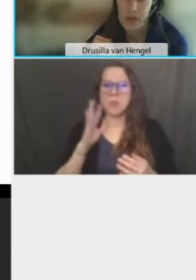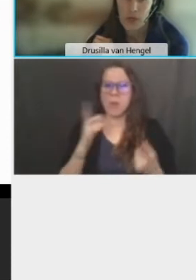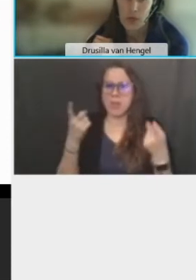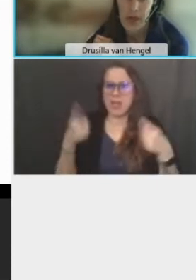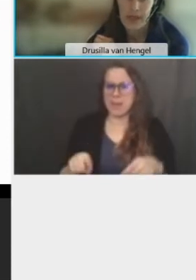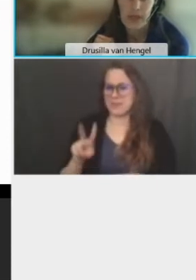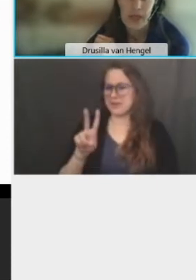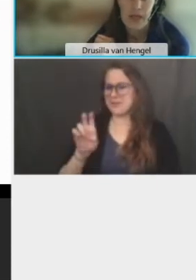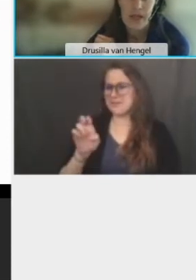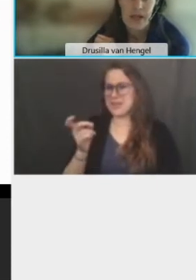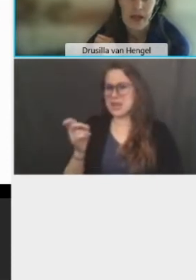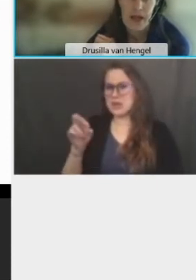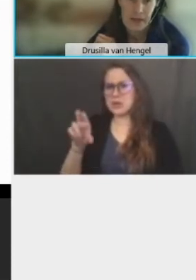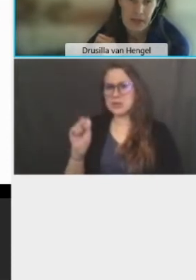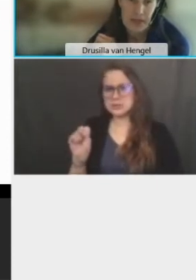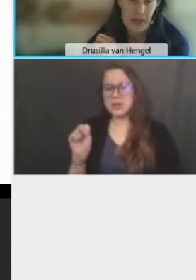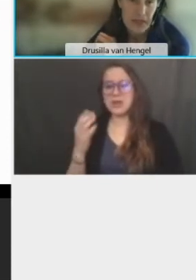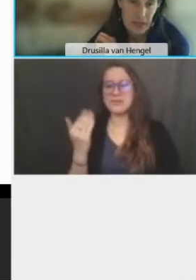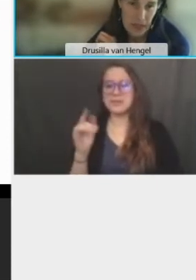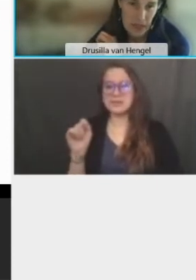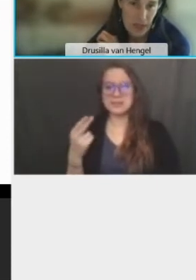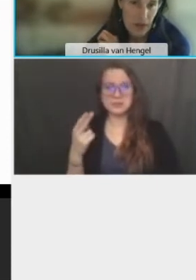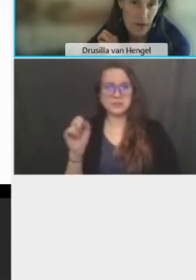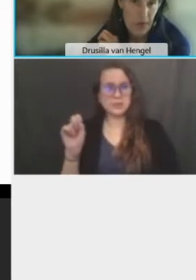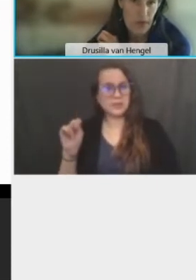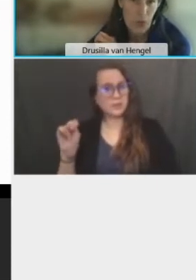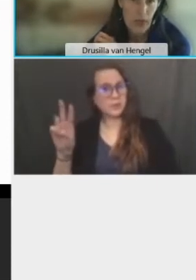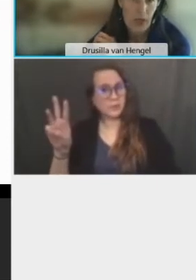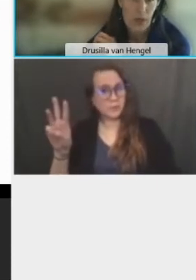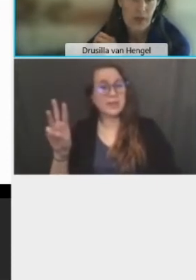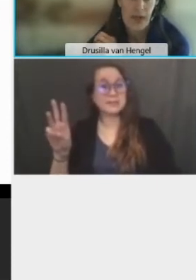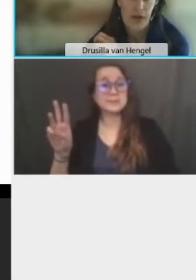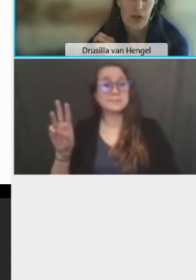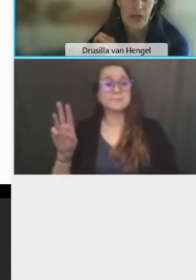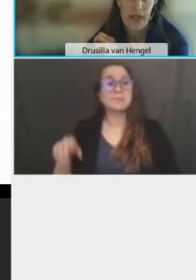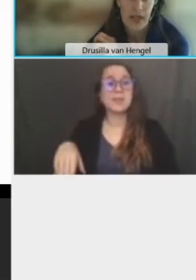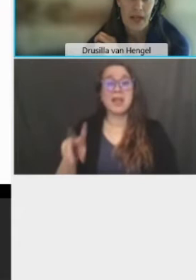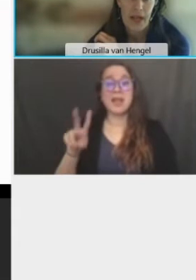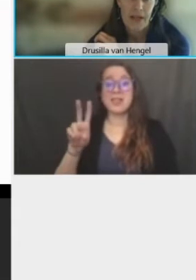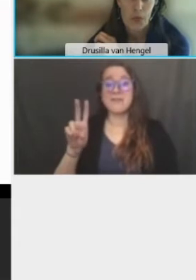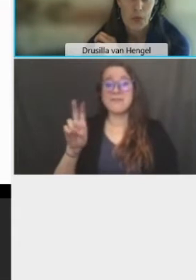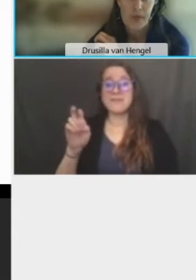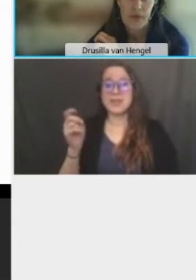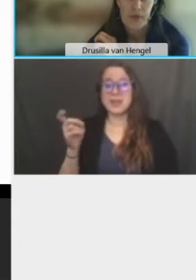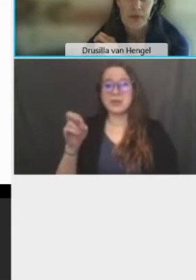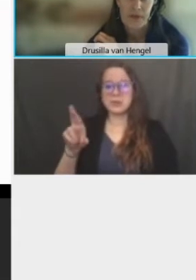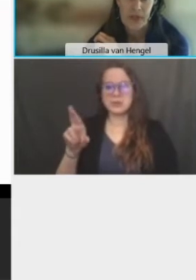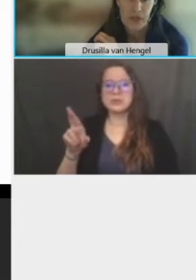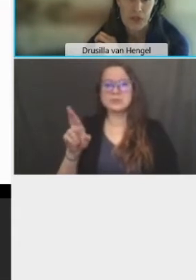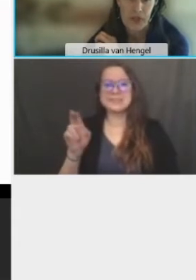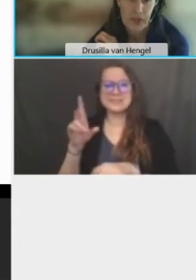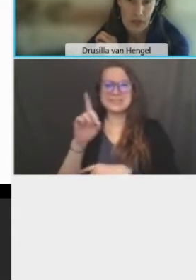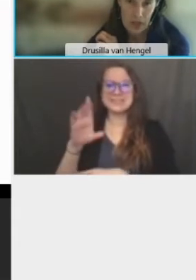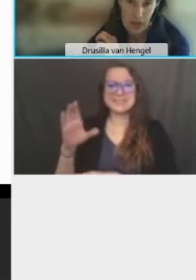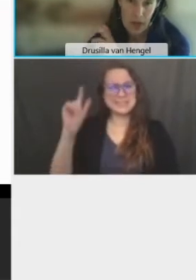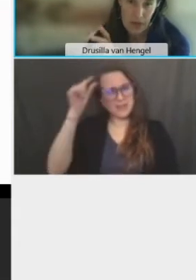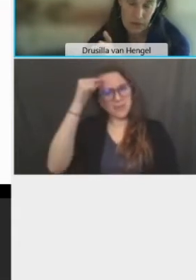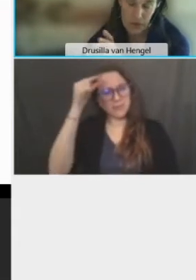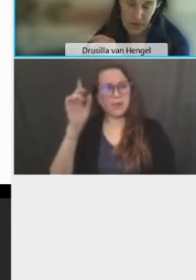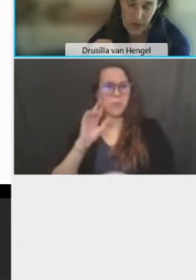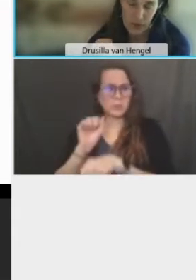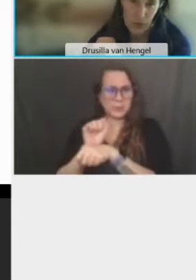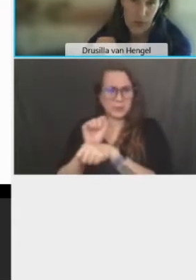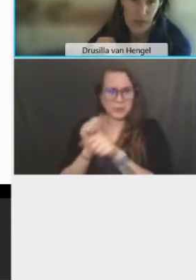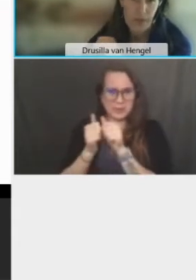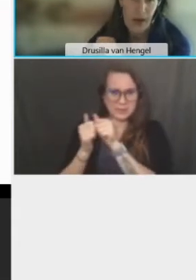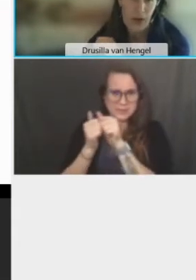15th Street Northwest? The DC government is working with the vendors as their permits for the 15th Street